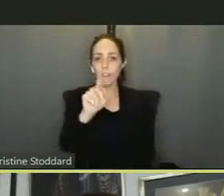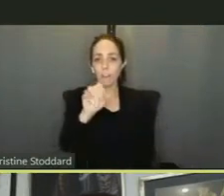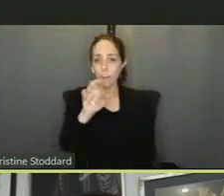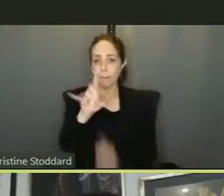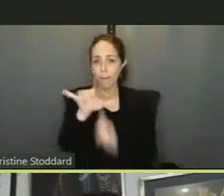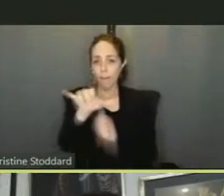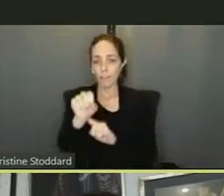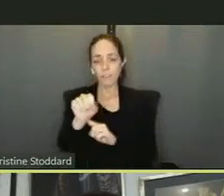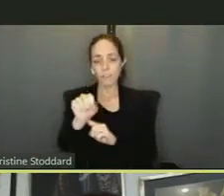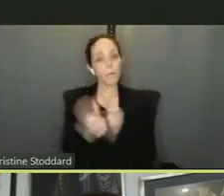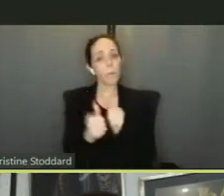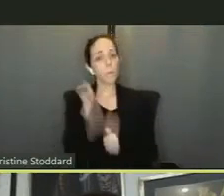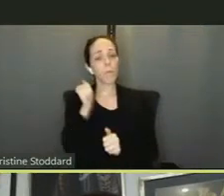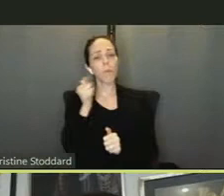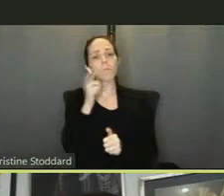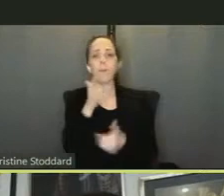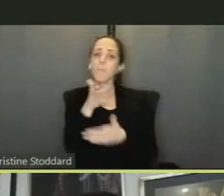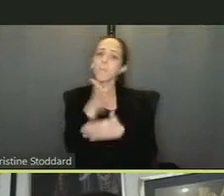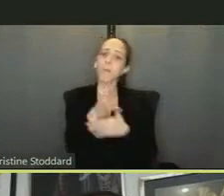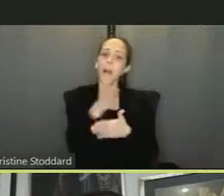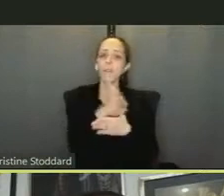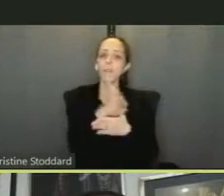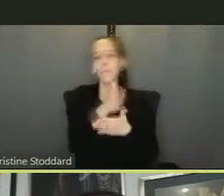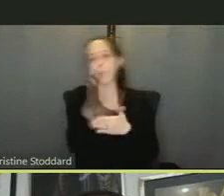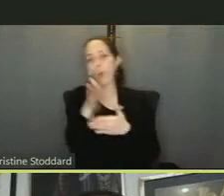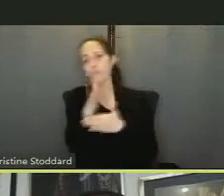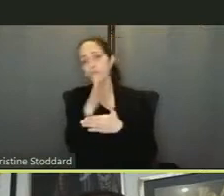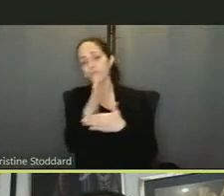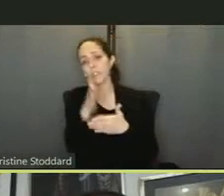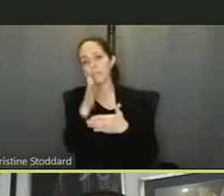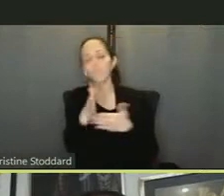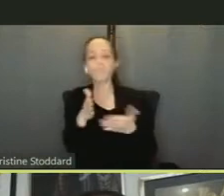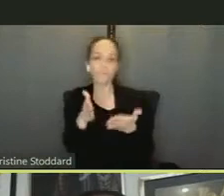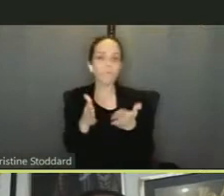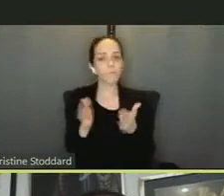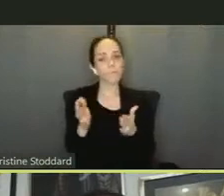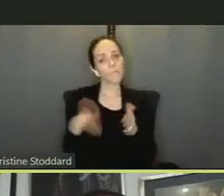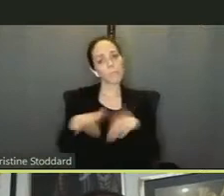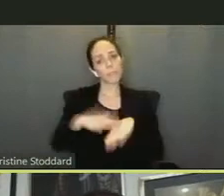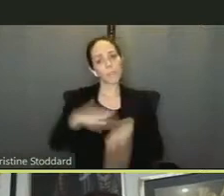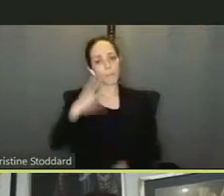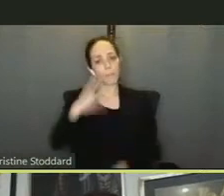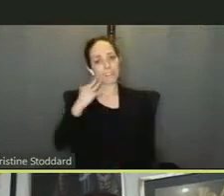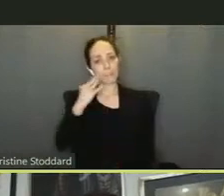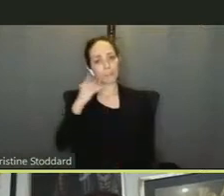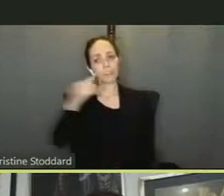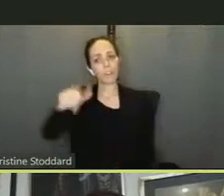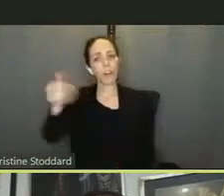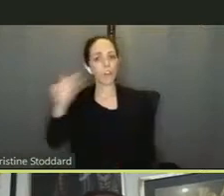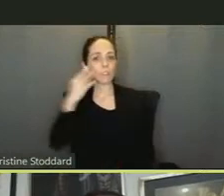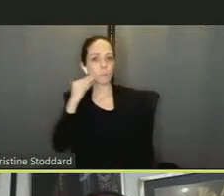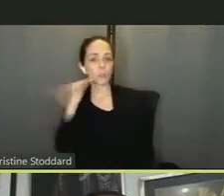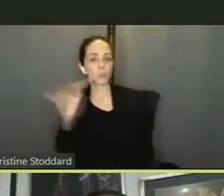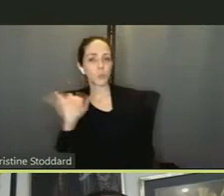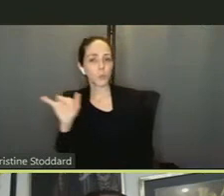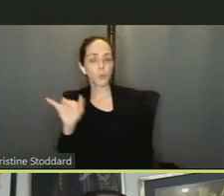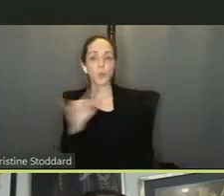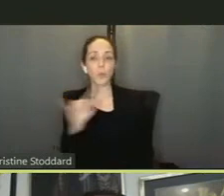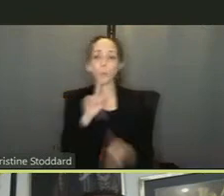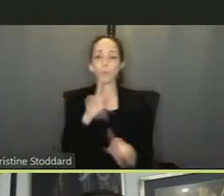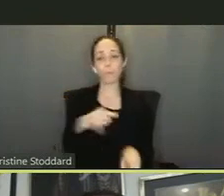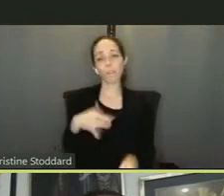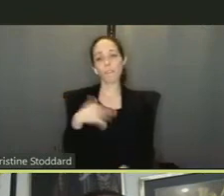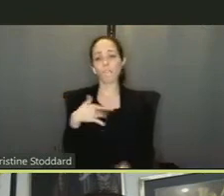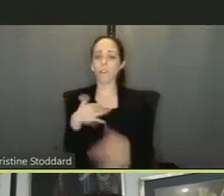based on myself and a lot of people, fellow healthcare providers that I know. The response was felt within about